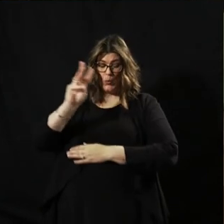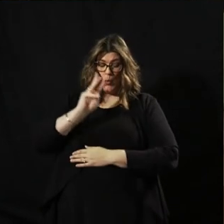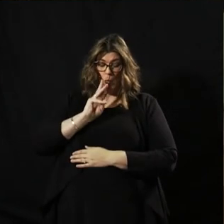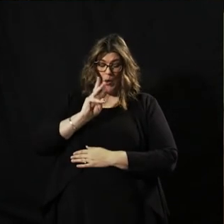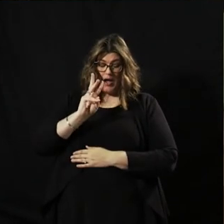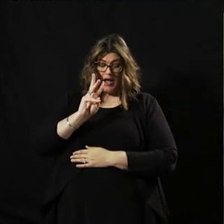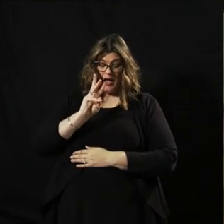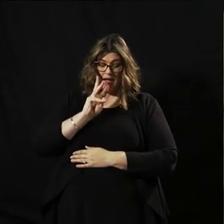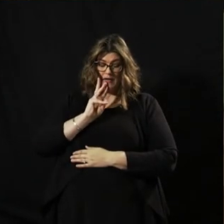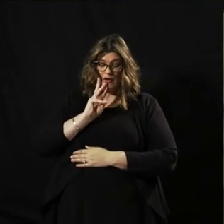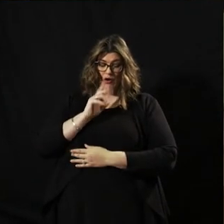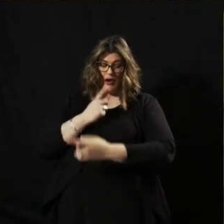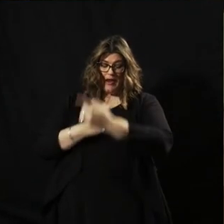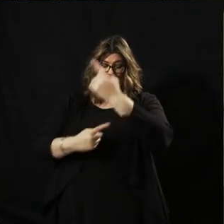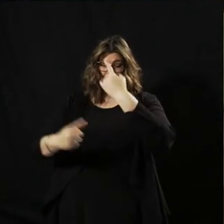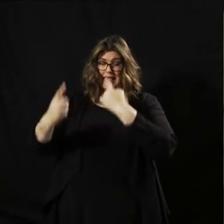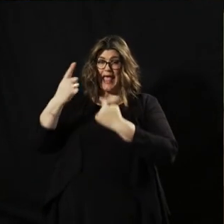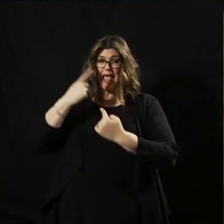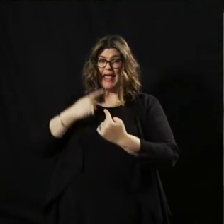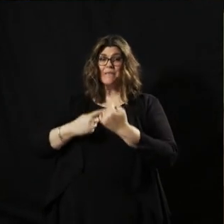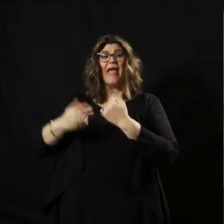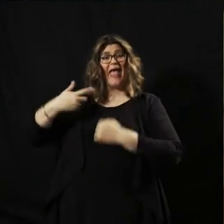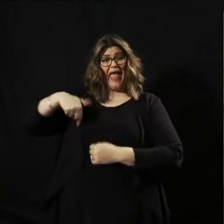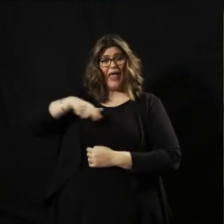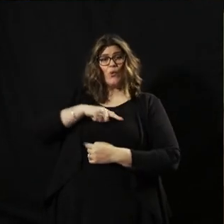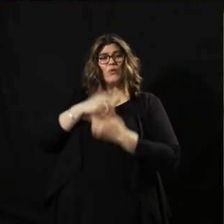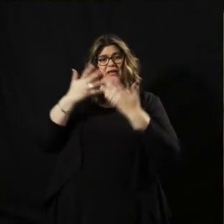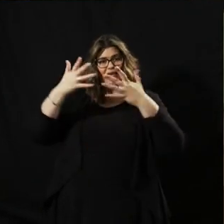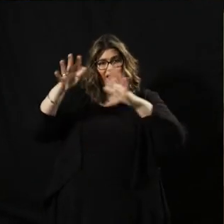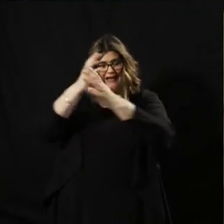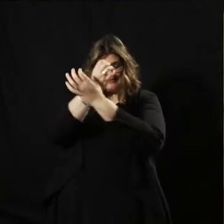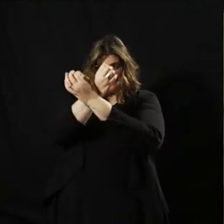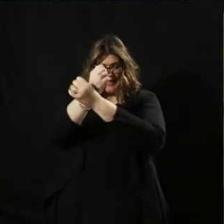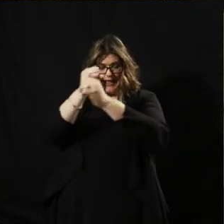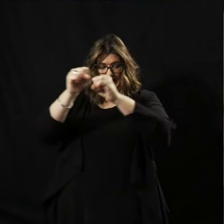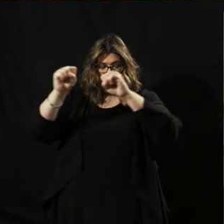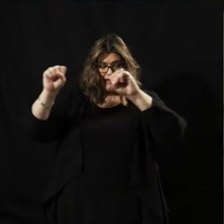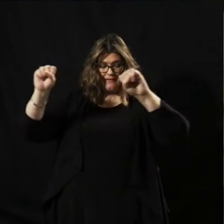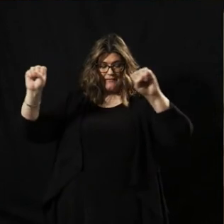were saved, and shall say,